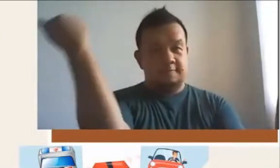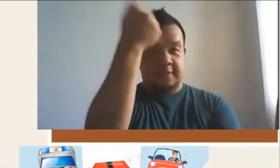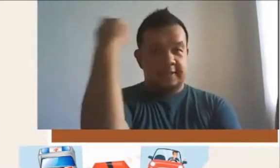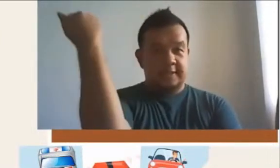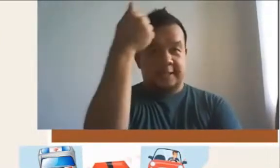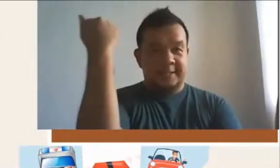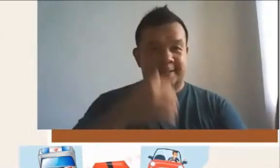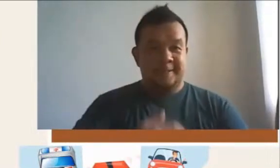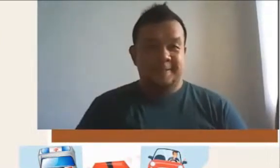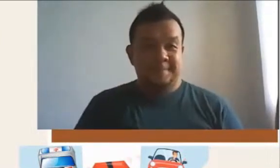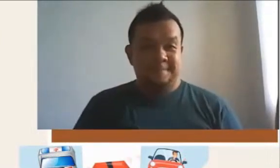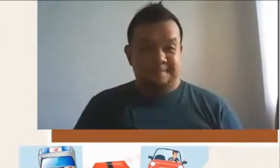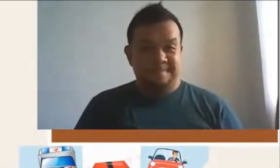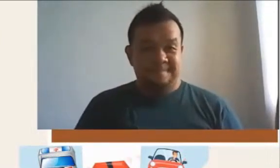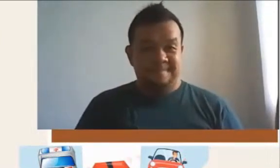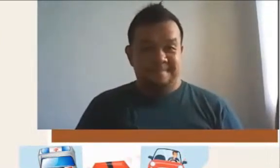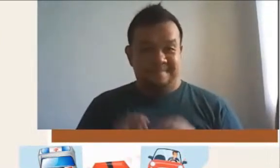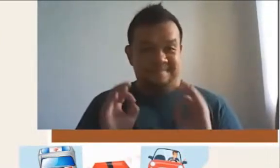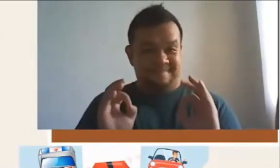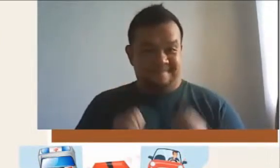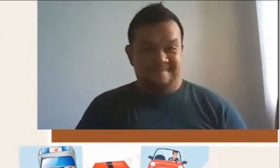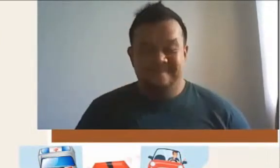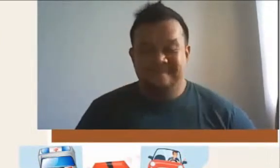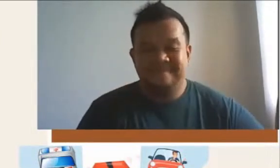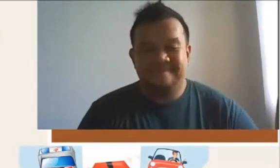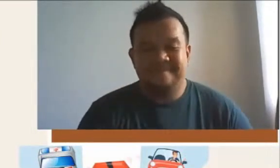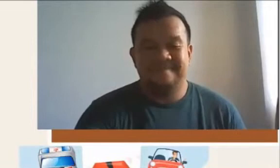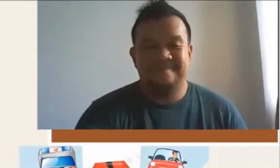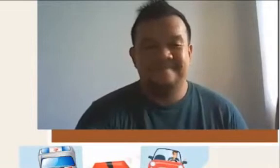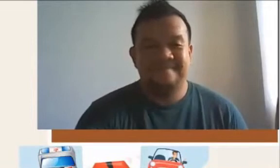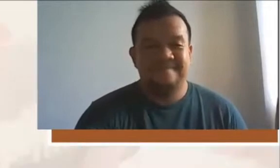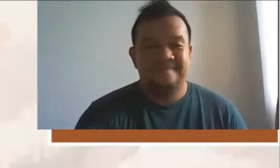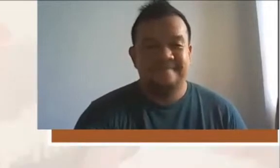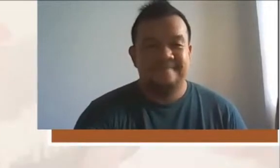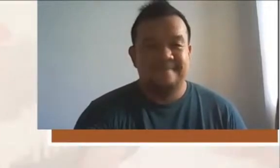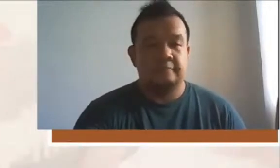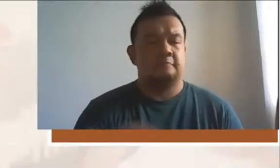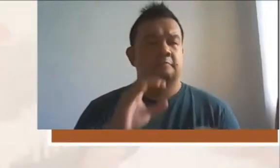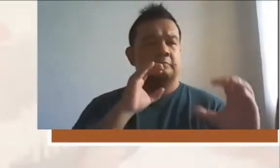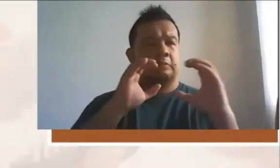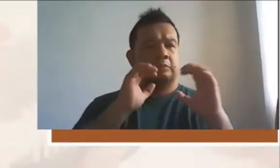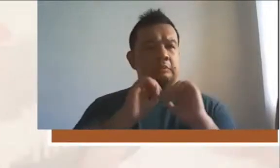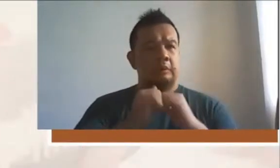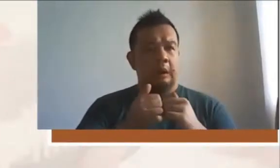side. So next, how do we call the attention of a deaf person?